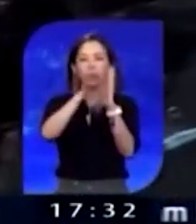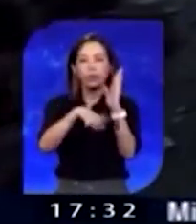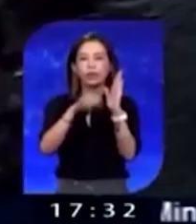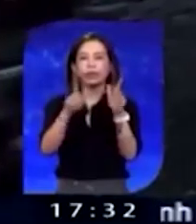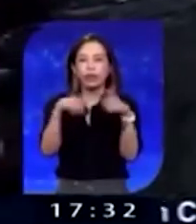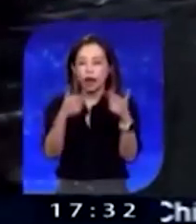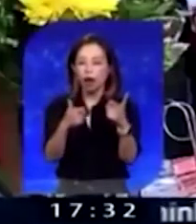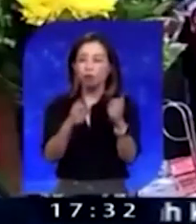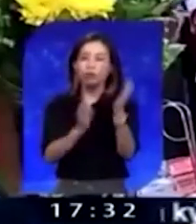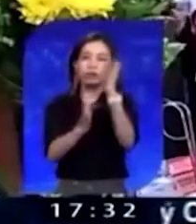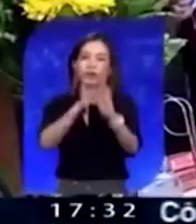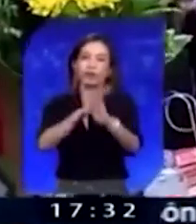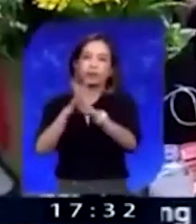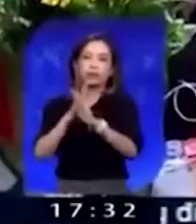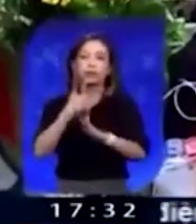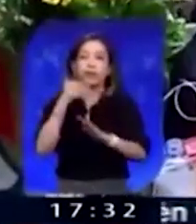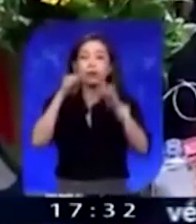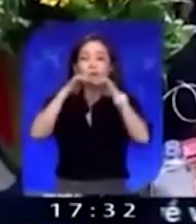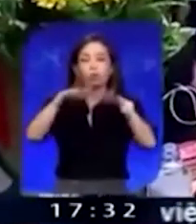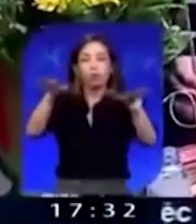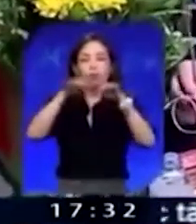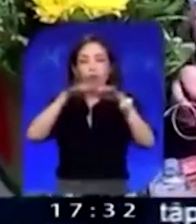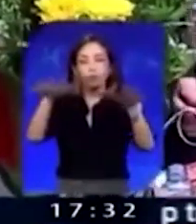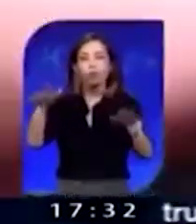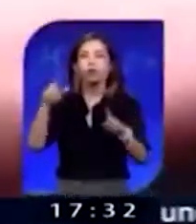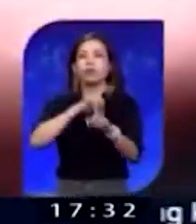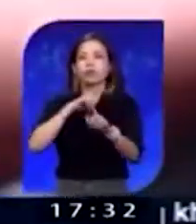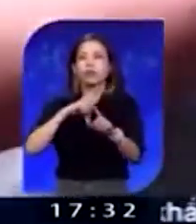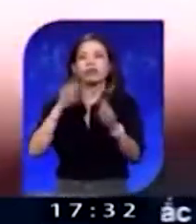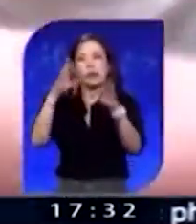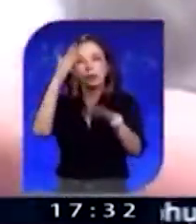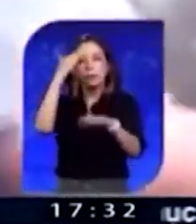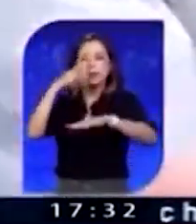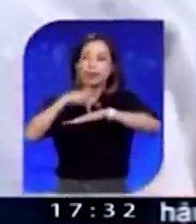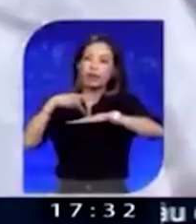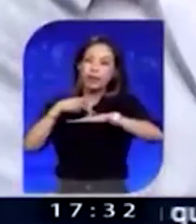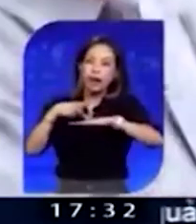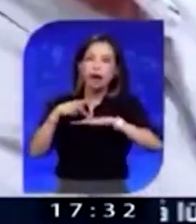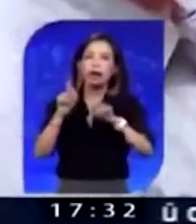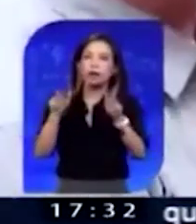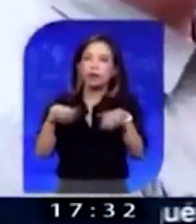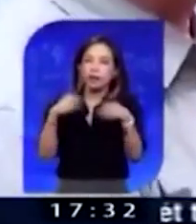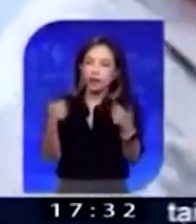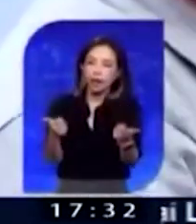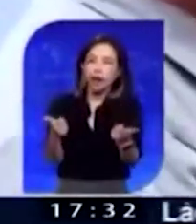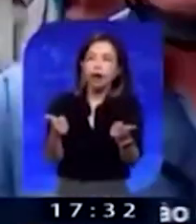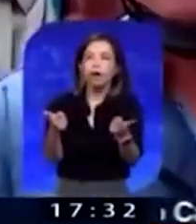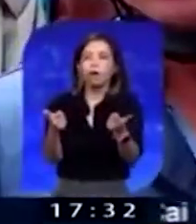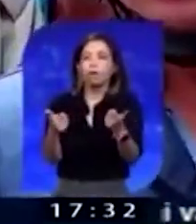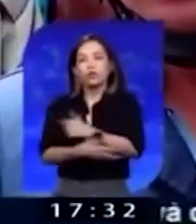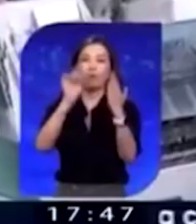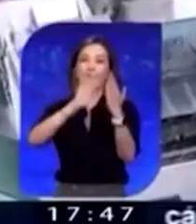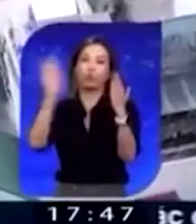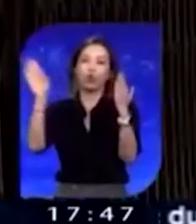GMT. Đặc biệt là phổ biến cho nhân dân về các kỹ năng ứng phó. Prime Minister Chin also visited a hospital